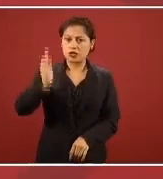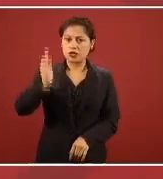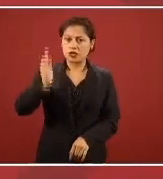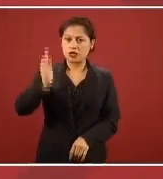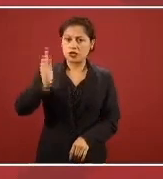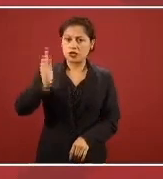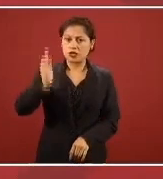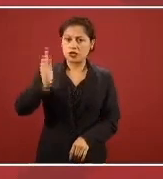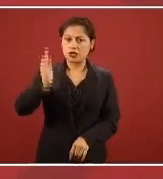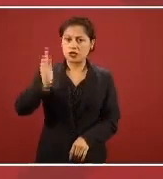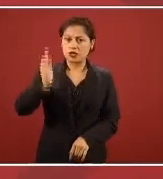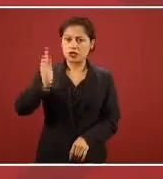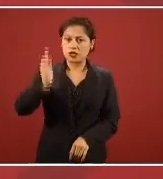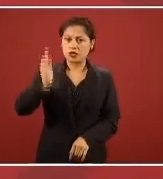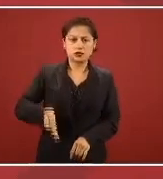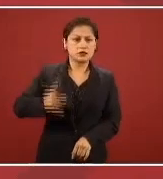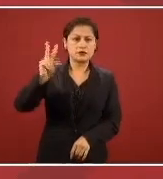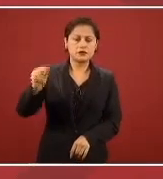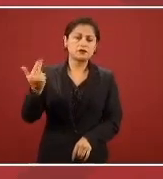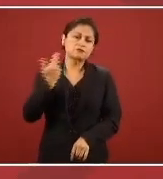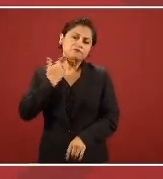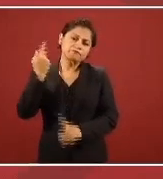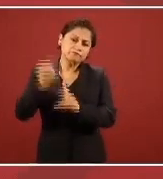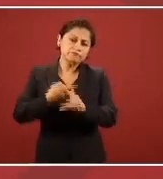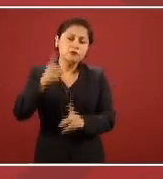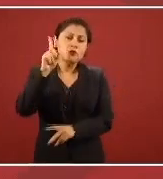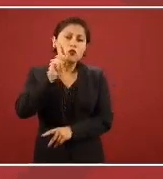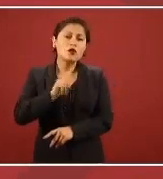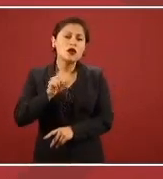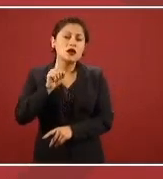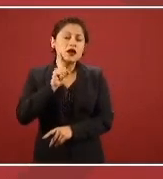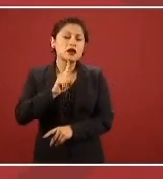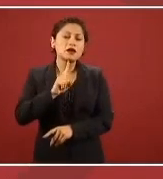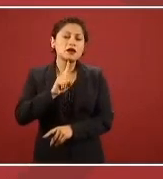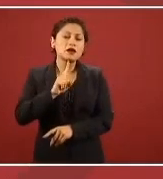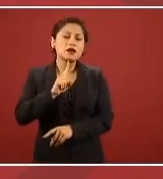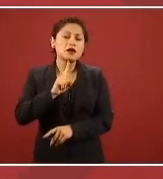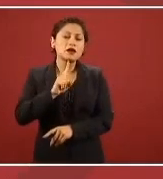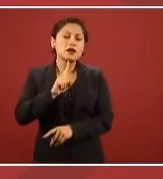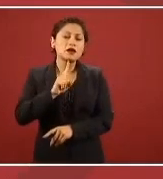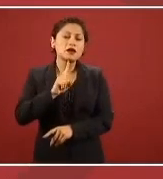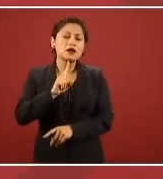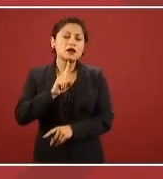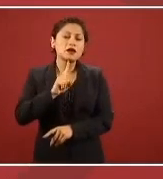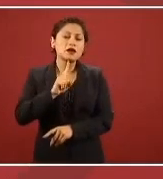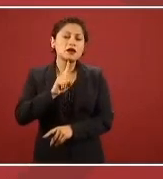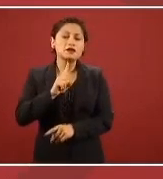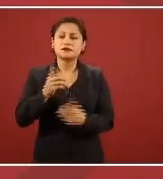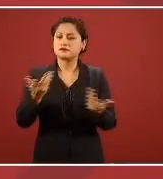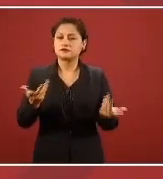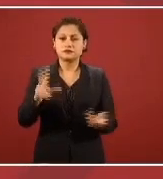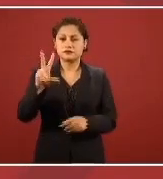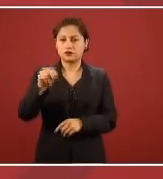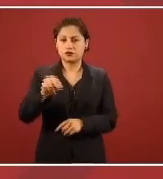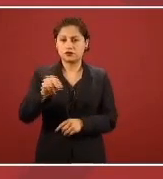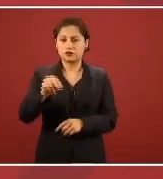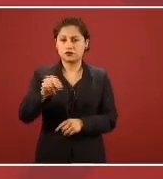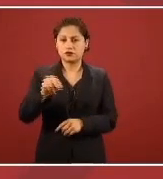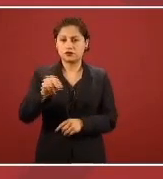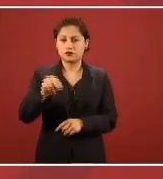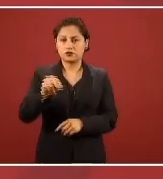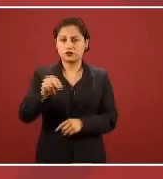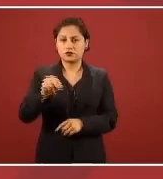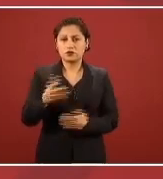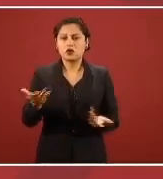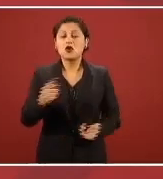we are against feminicide. Estamos haciendo cosas. And that we are doing things. Todos los días.